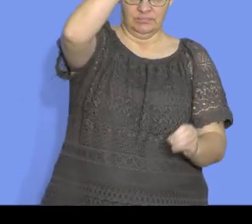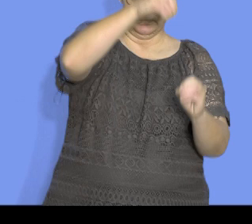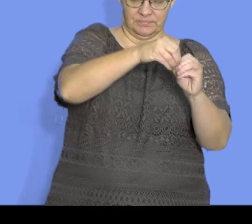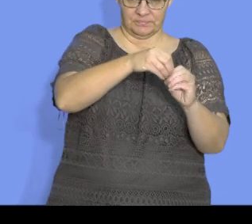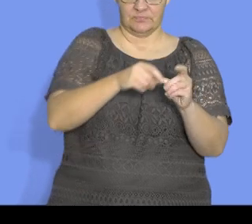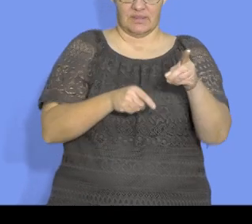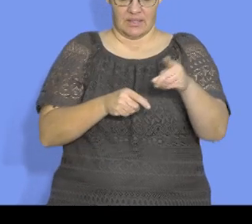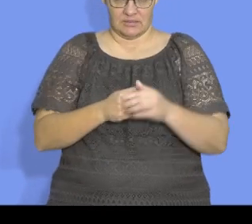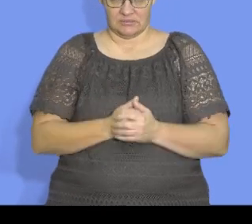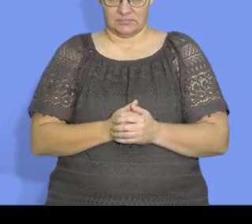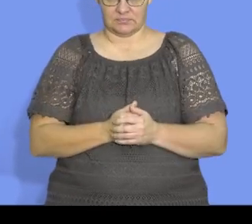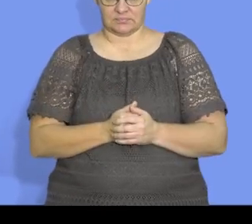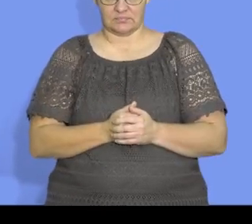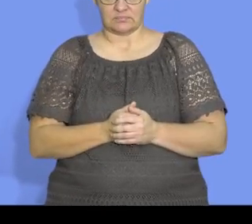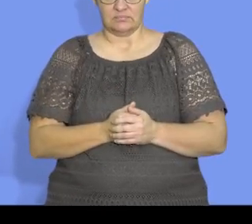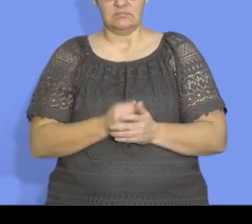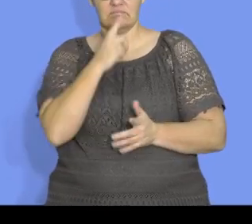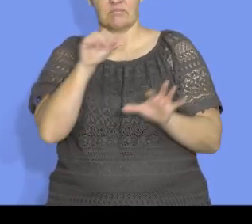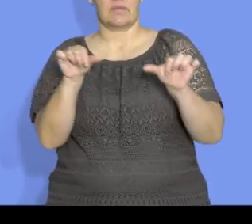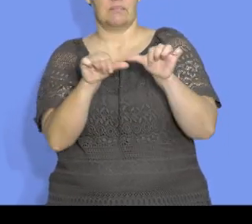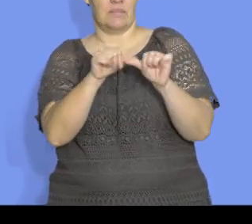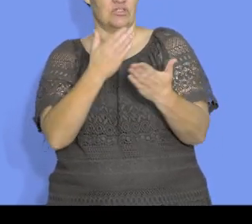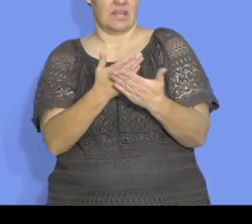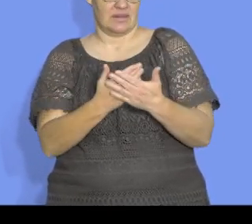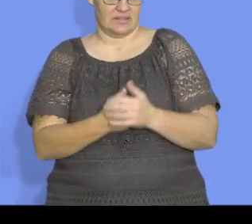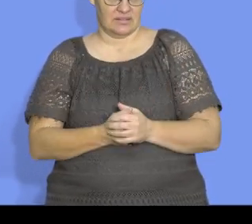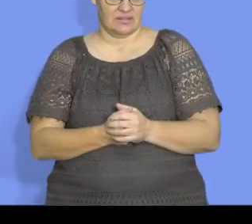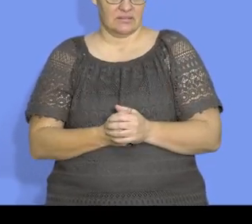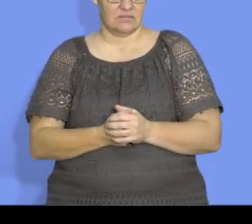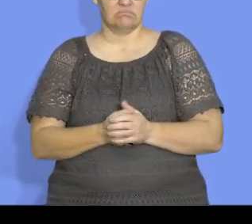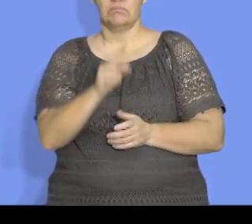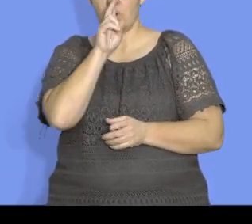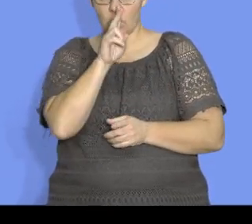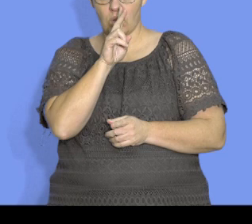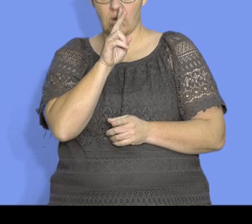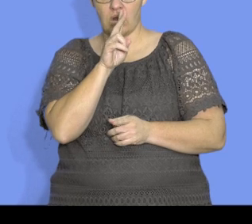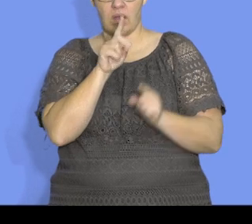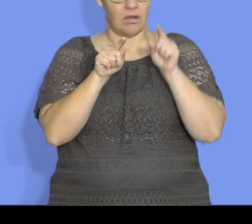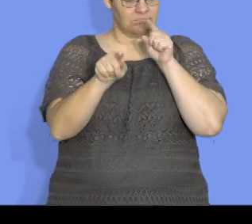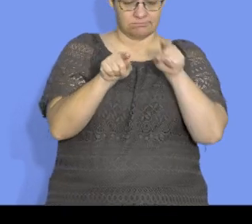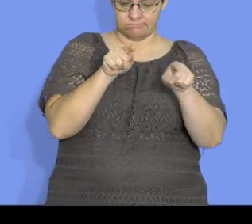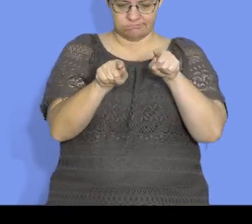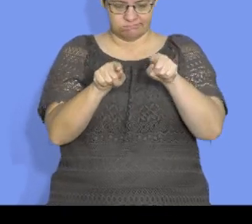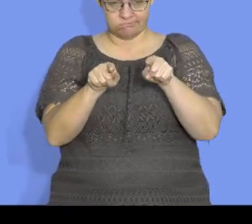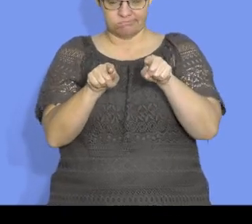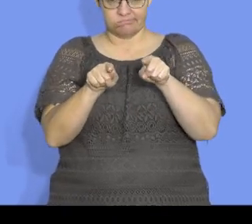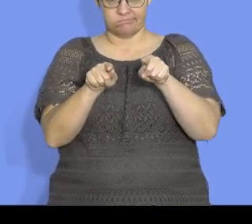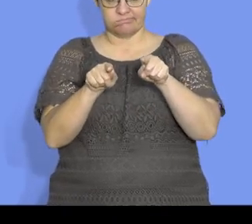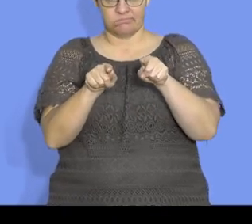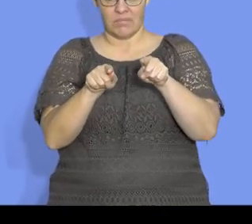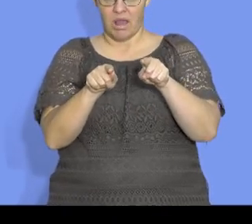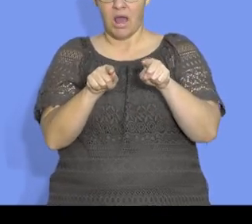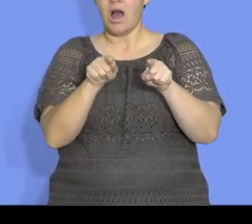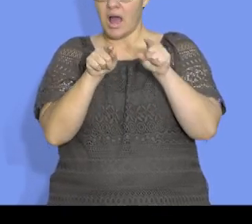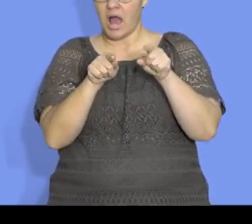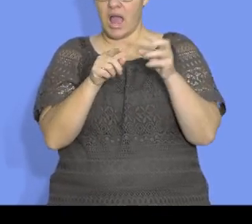be written over there. And we can measure that by looking at the different coordinates on a piece of graph paper and